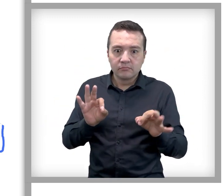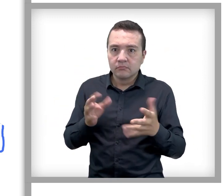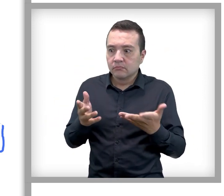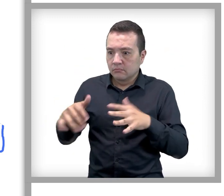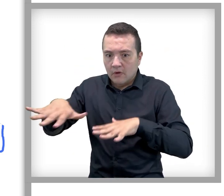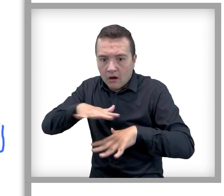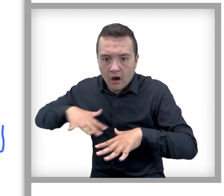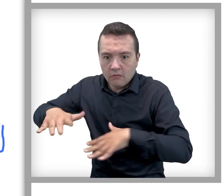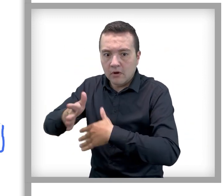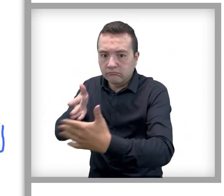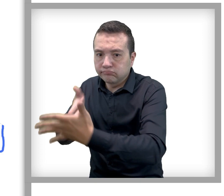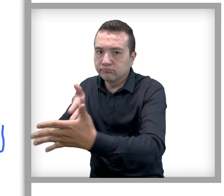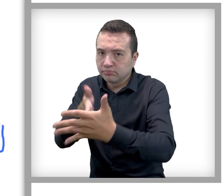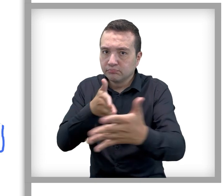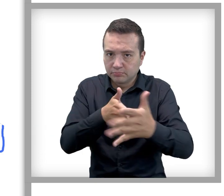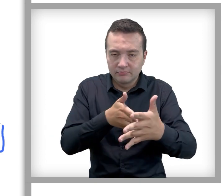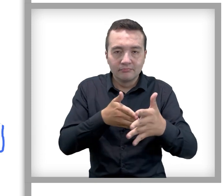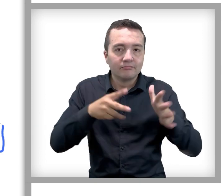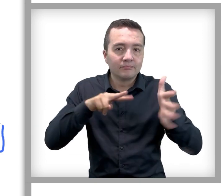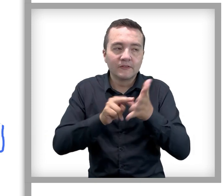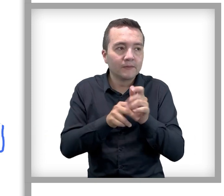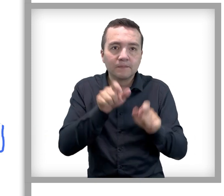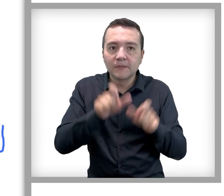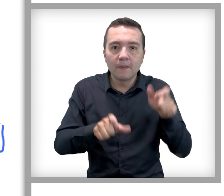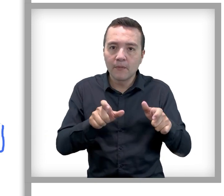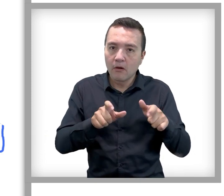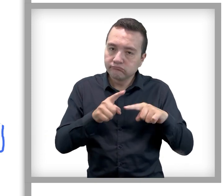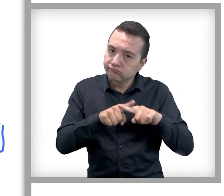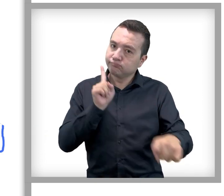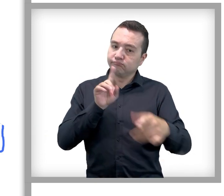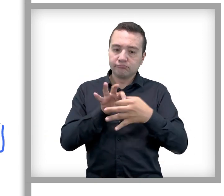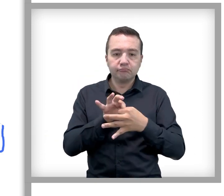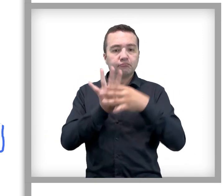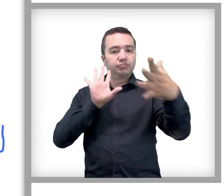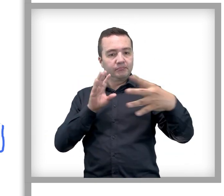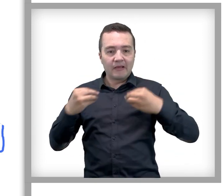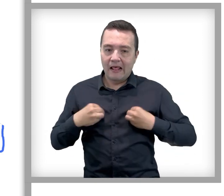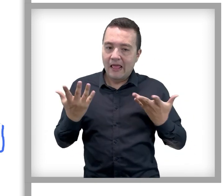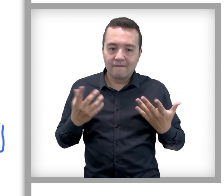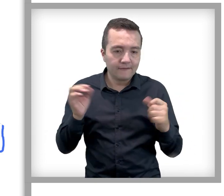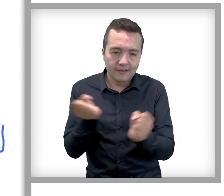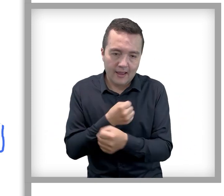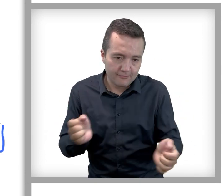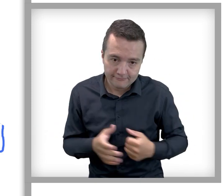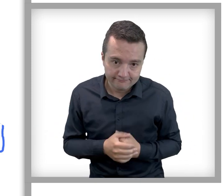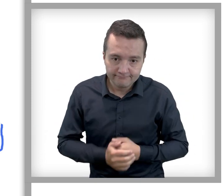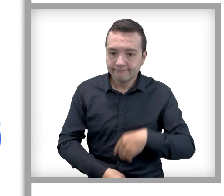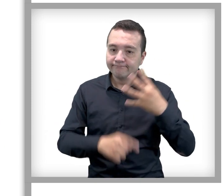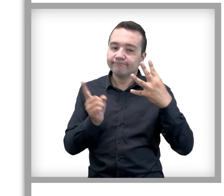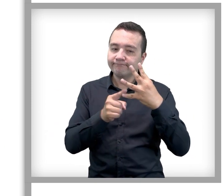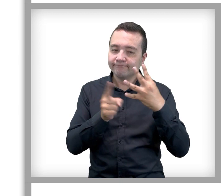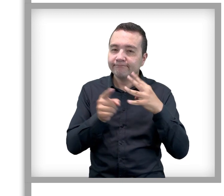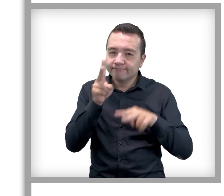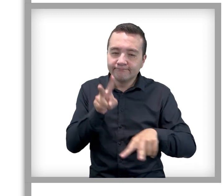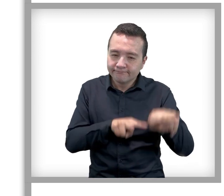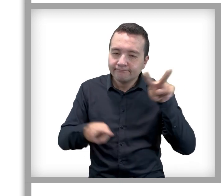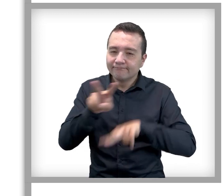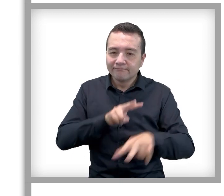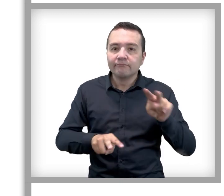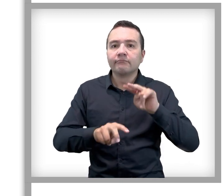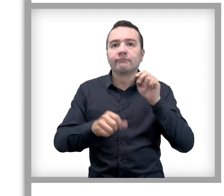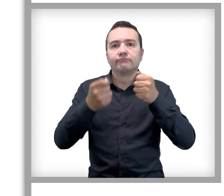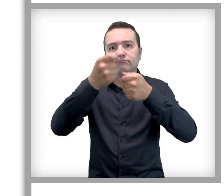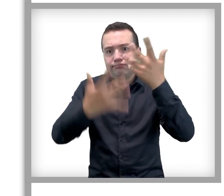to implement them. Political will is also essential to put laws into practice. Attitudinal